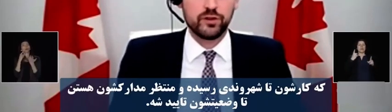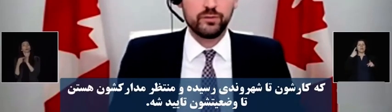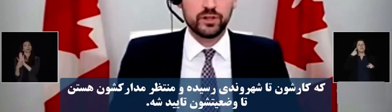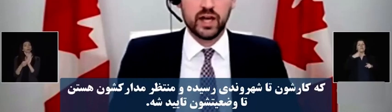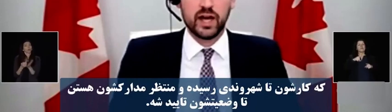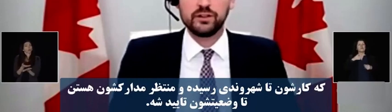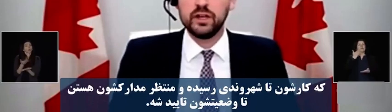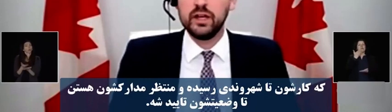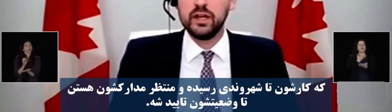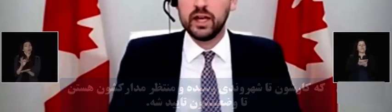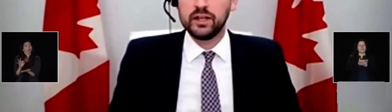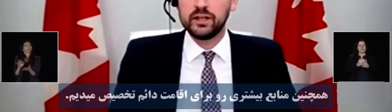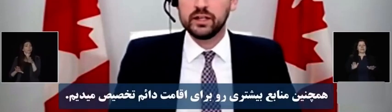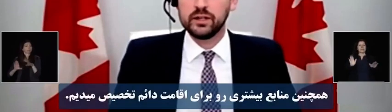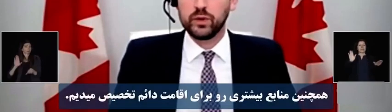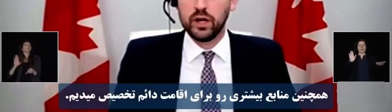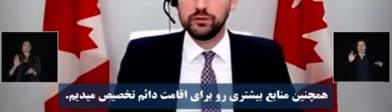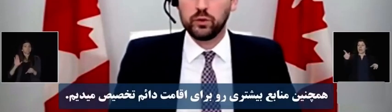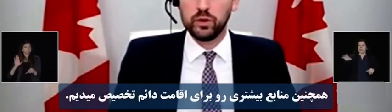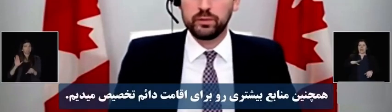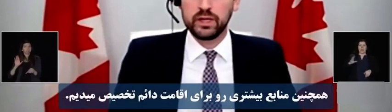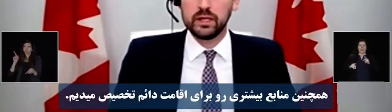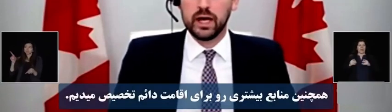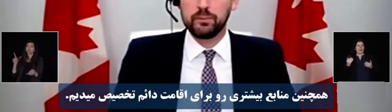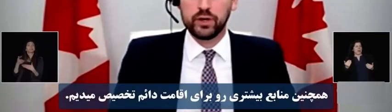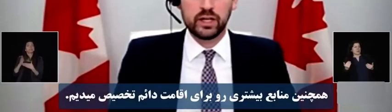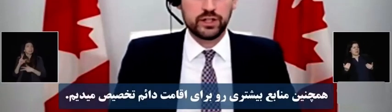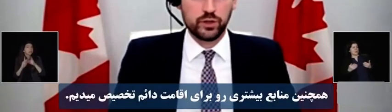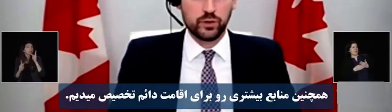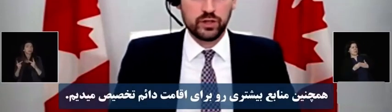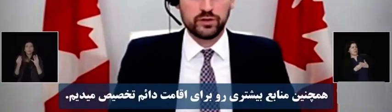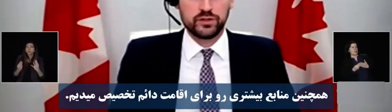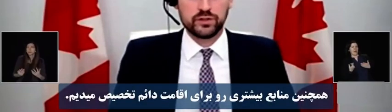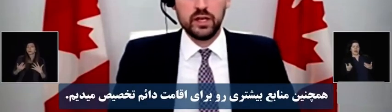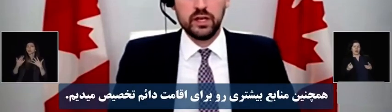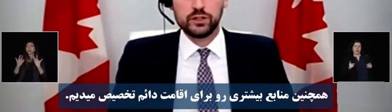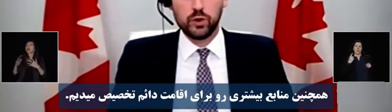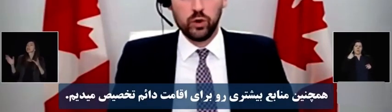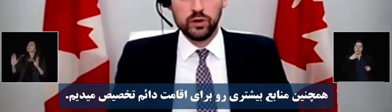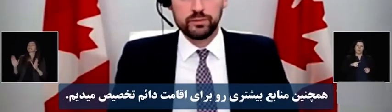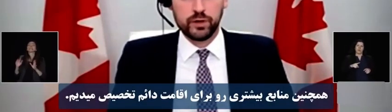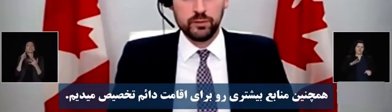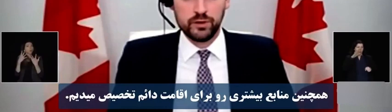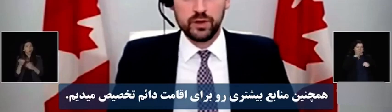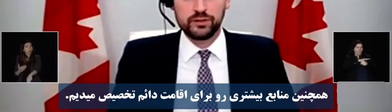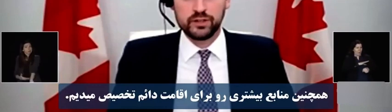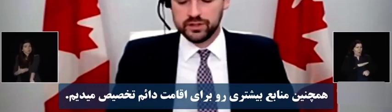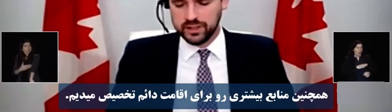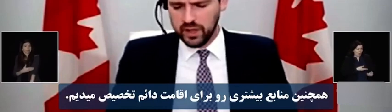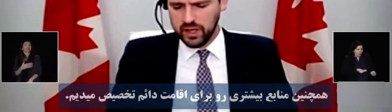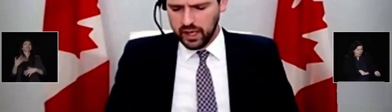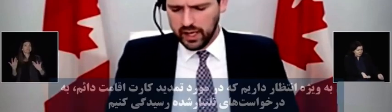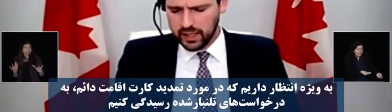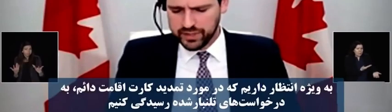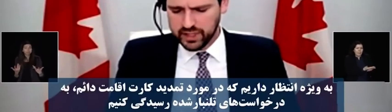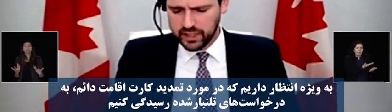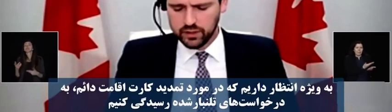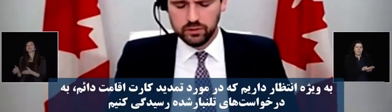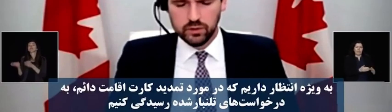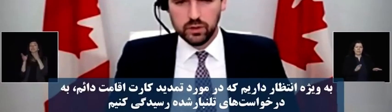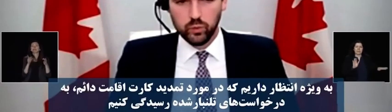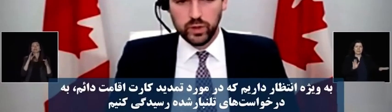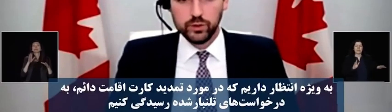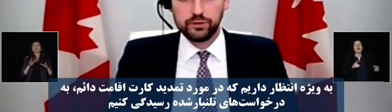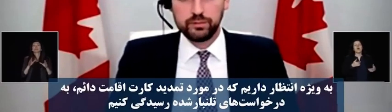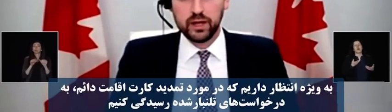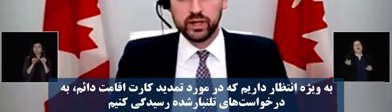documents to confirm their status. And we also will be putting additional resources towards permanent residency. In